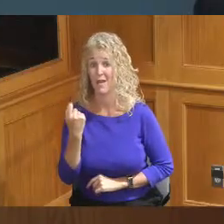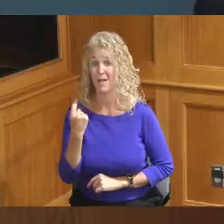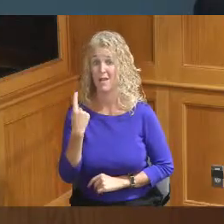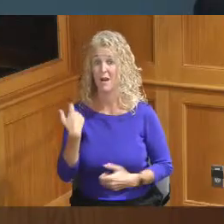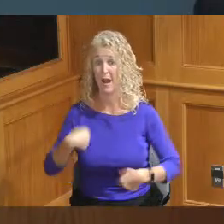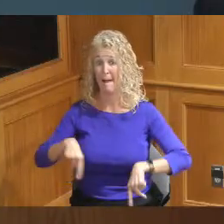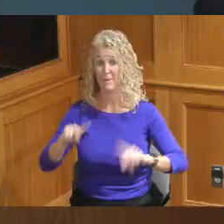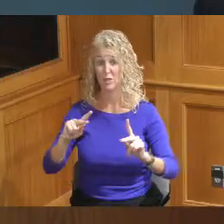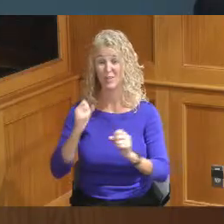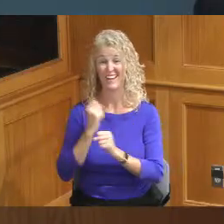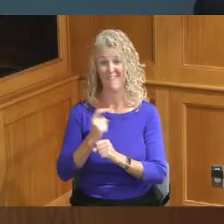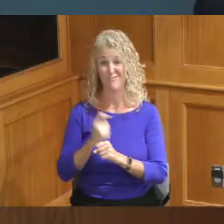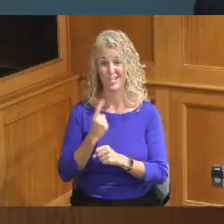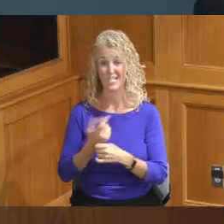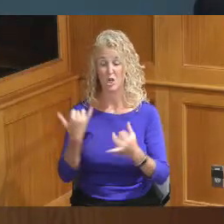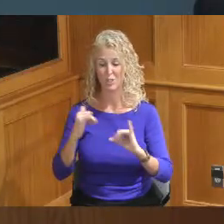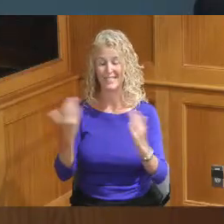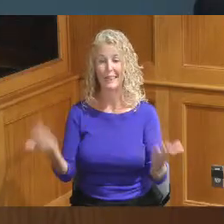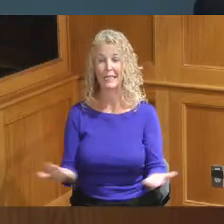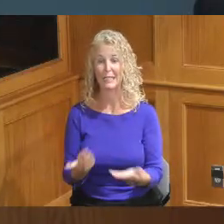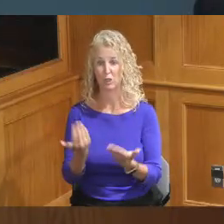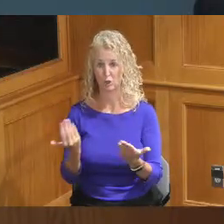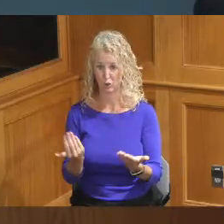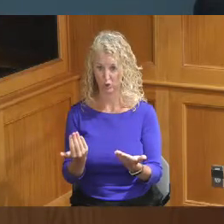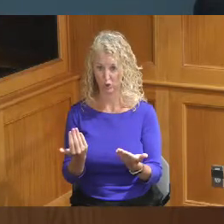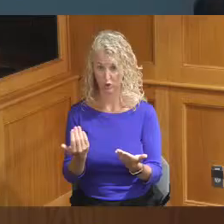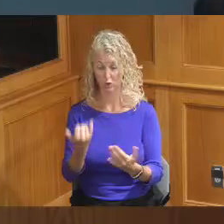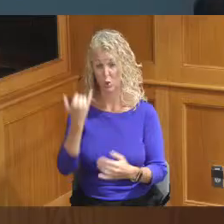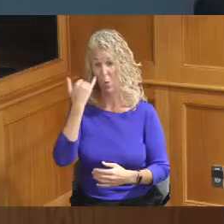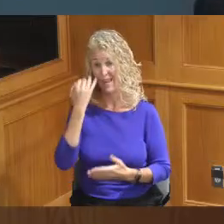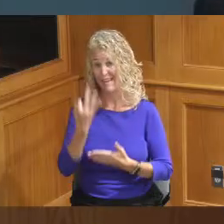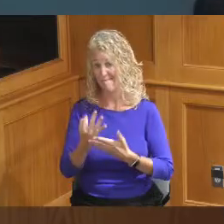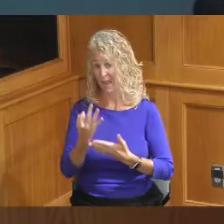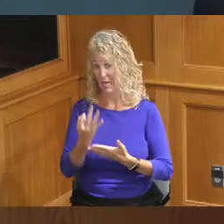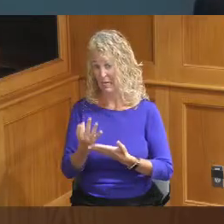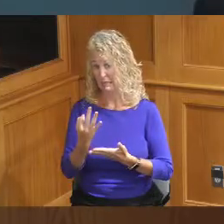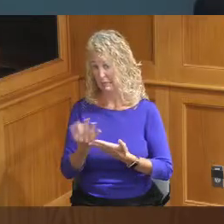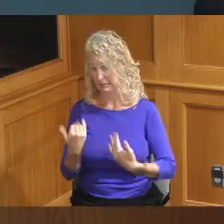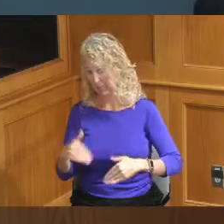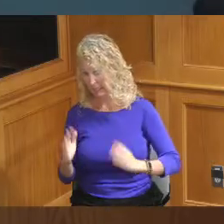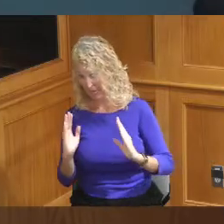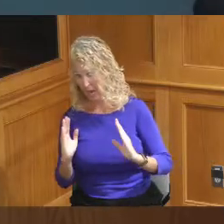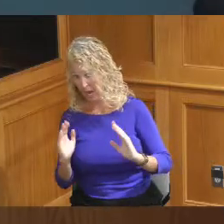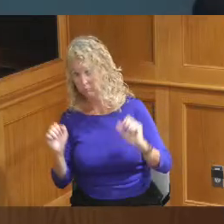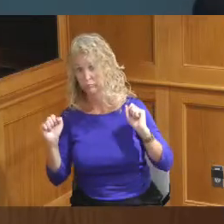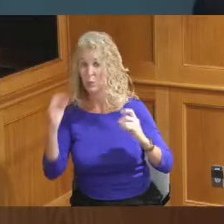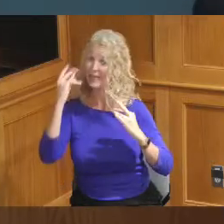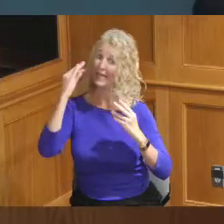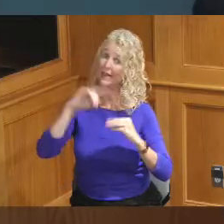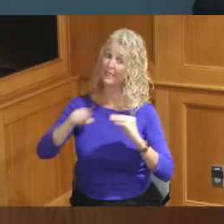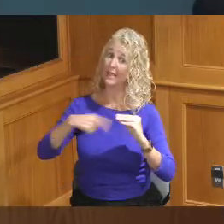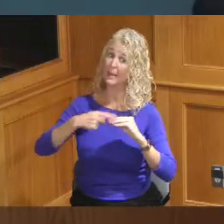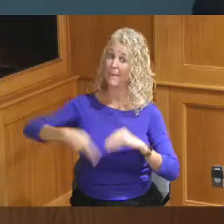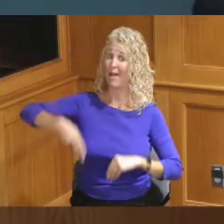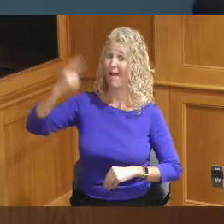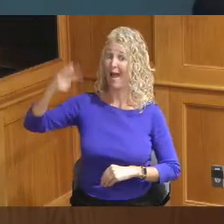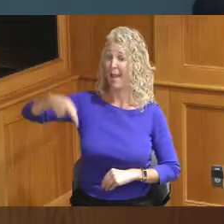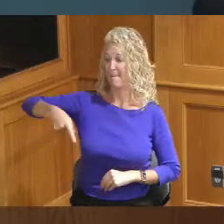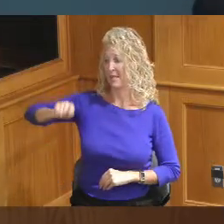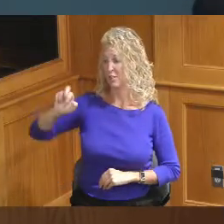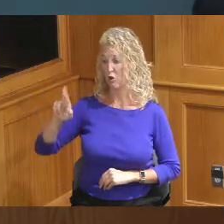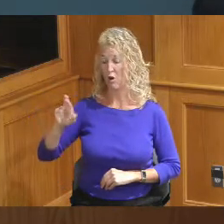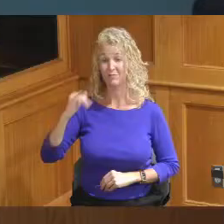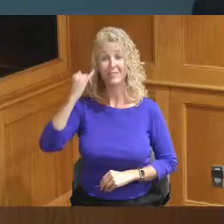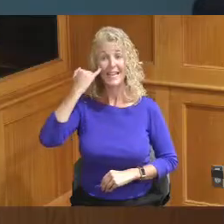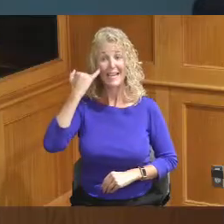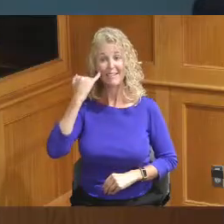forward every year continues to exist. And so if the finances allow for it, we can think about a high PTR. If they don't, we